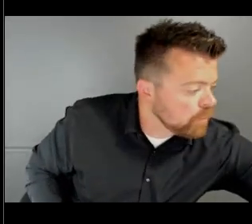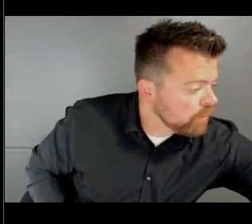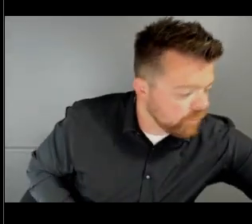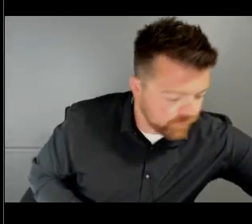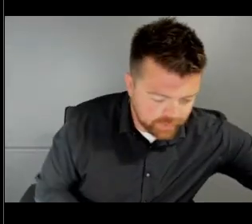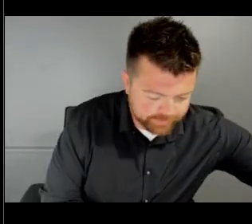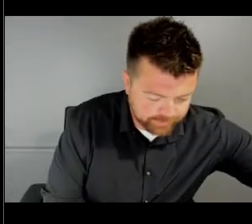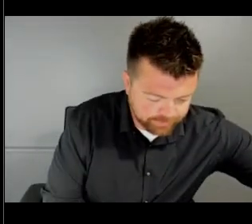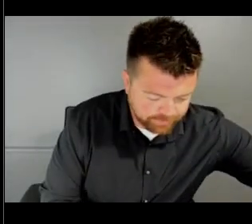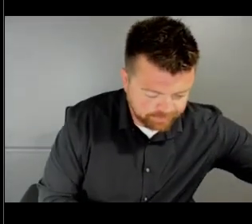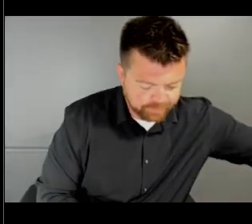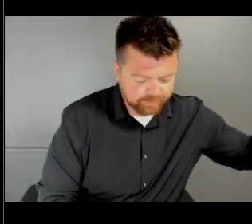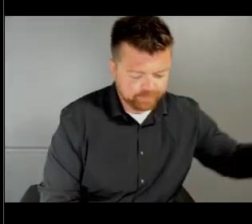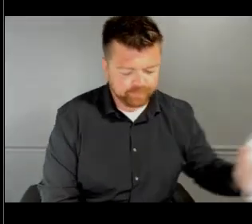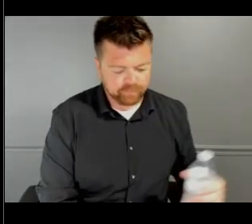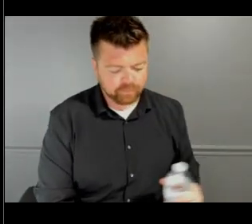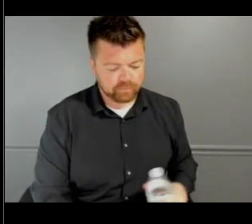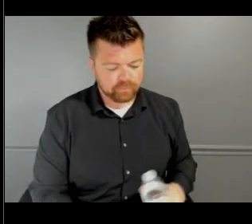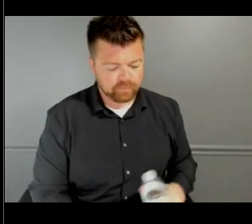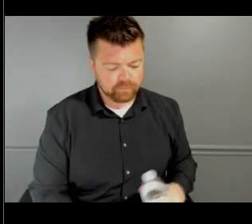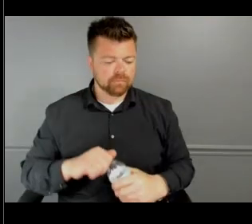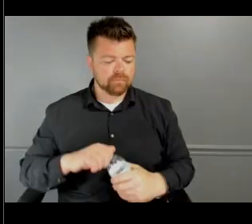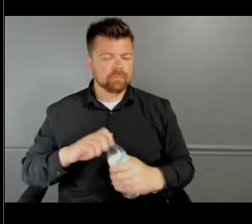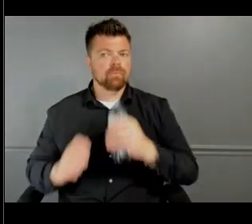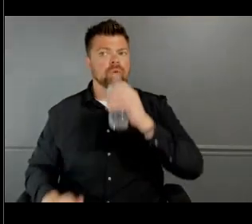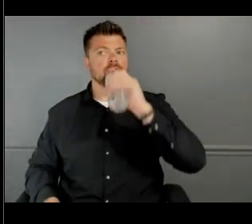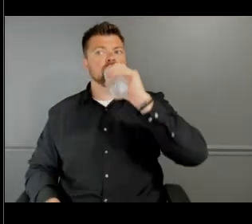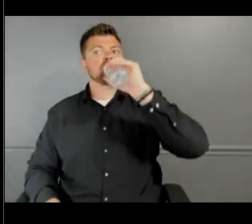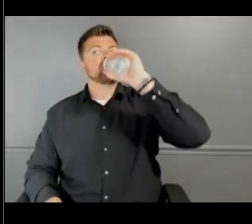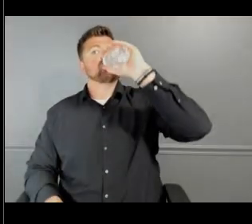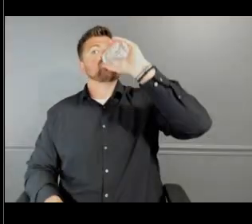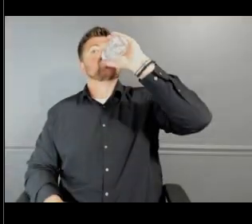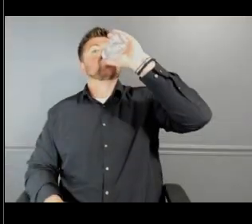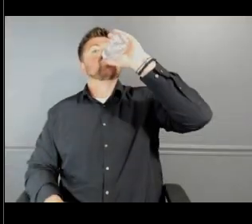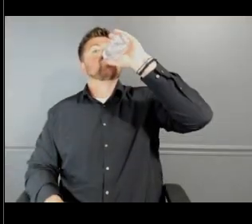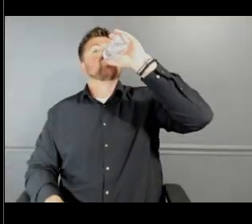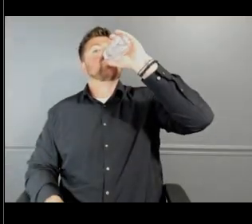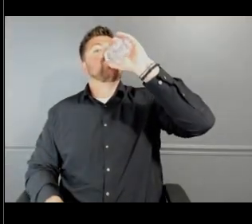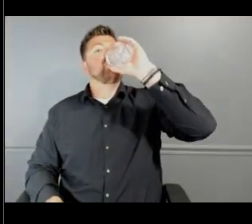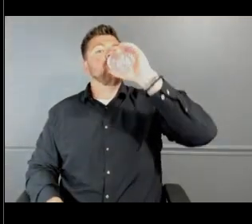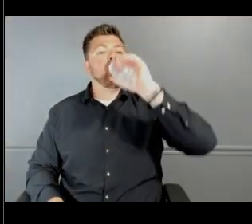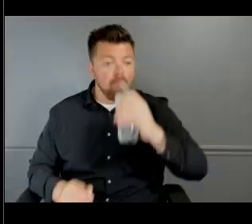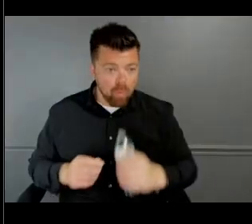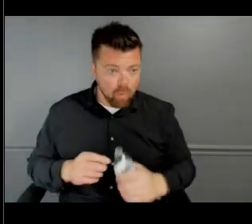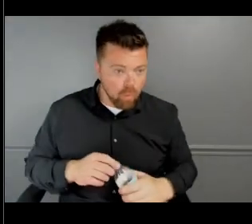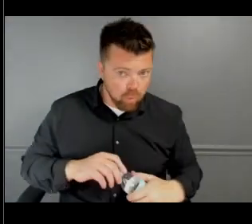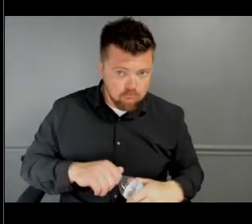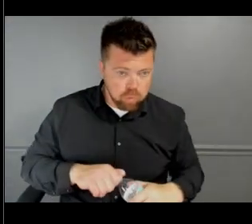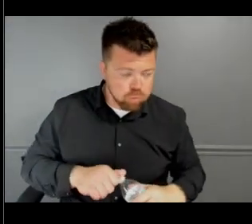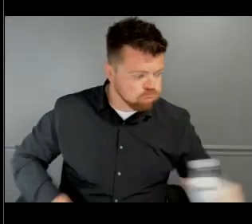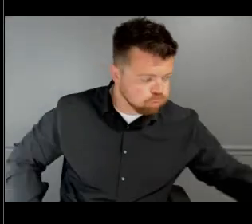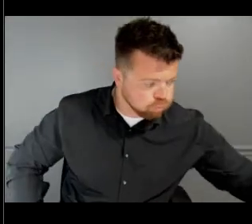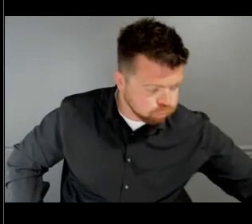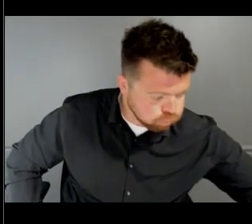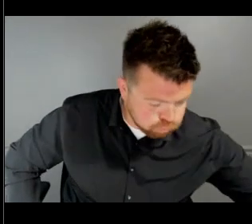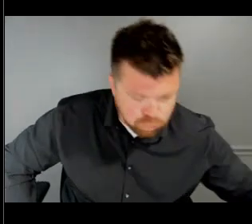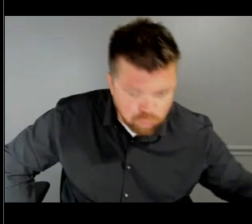by 48 inches must be flush with and parallel to the control wall.